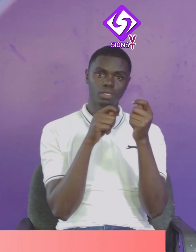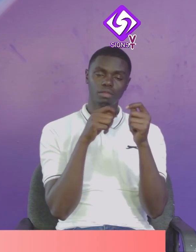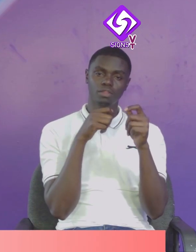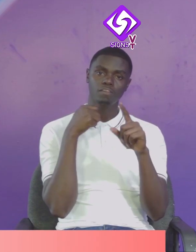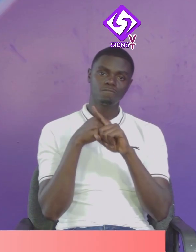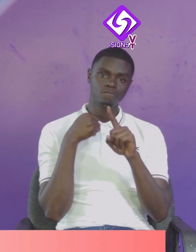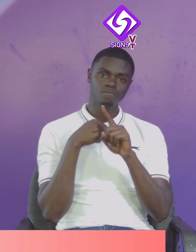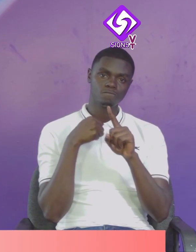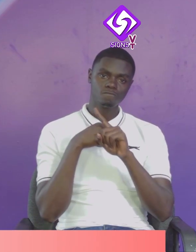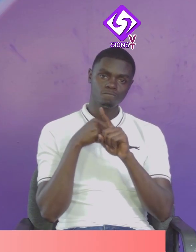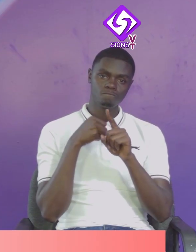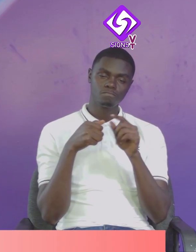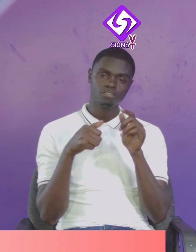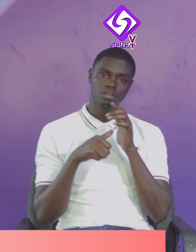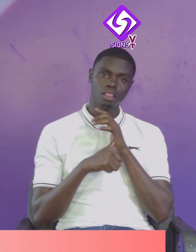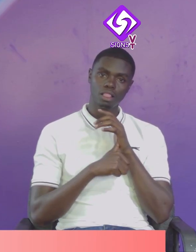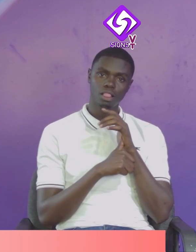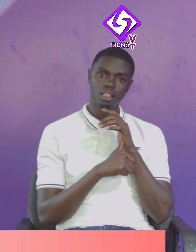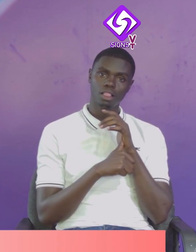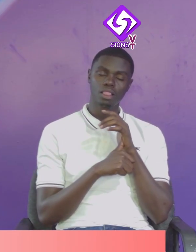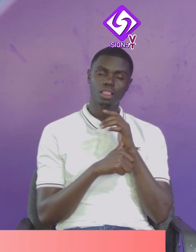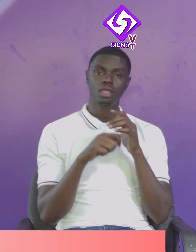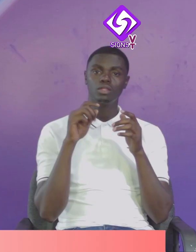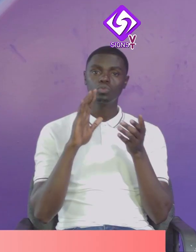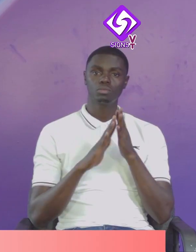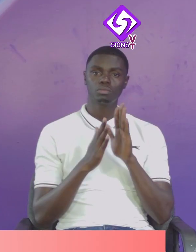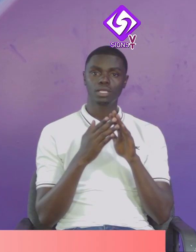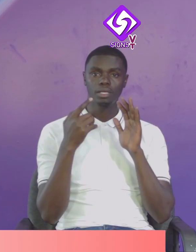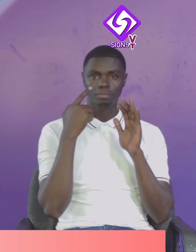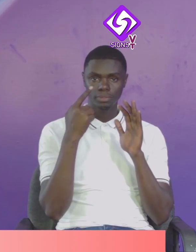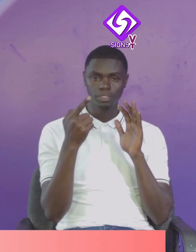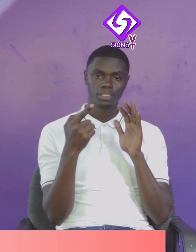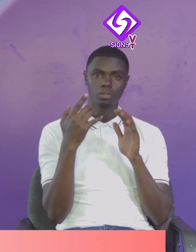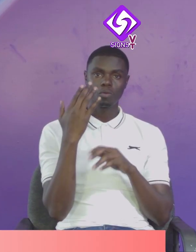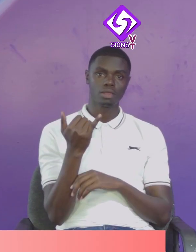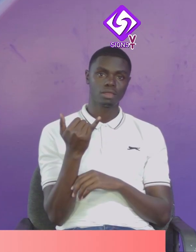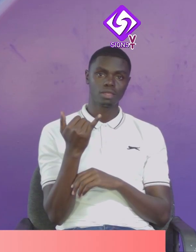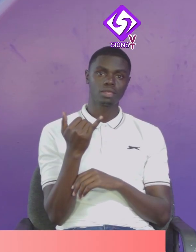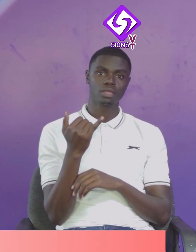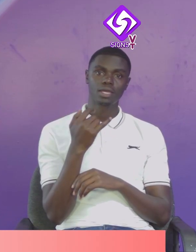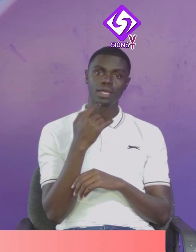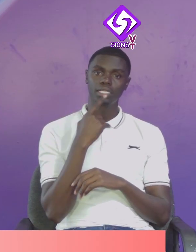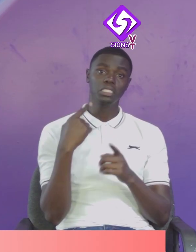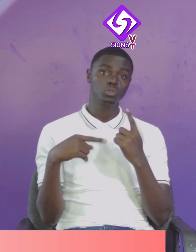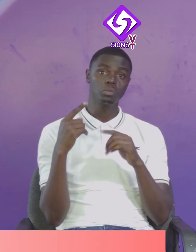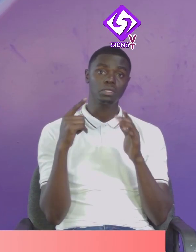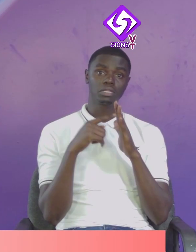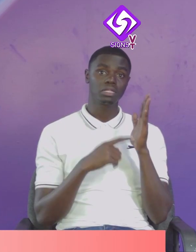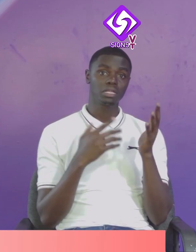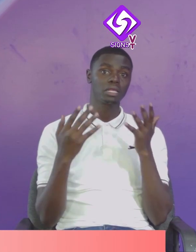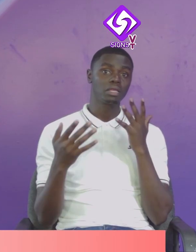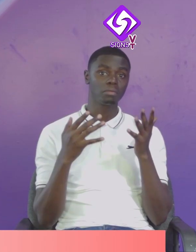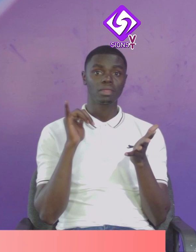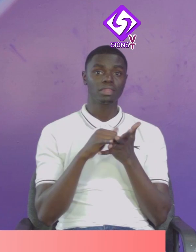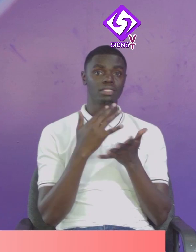fighting so hard to be seen, just to be seen, because when I say to win the league, maybe that is